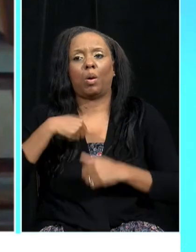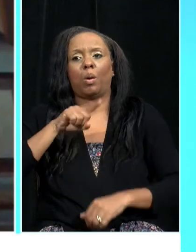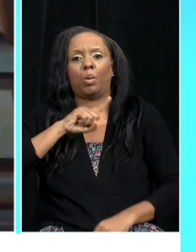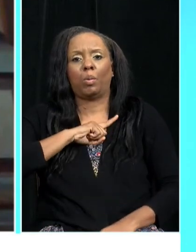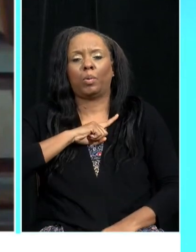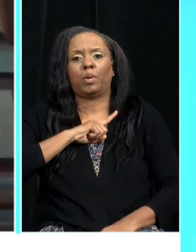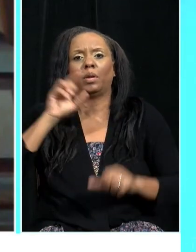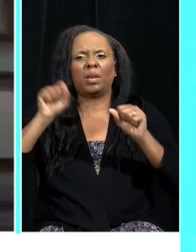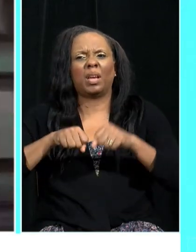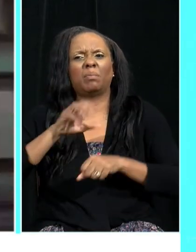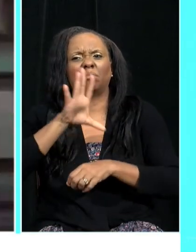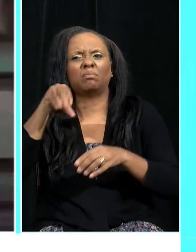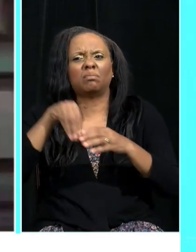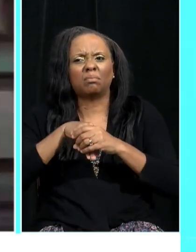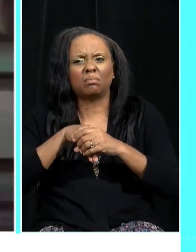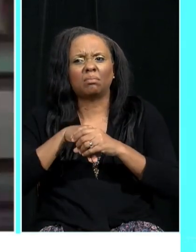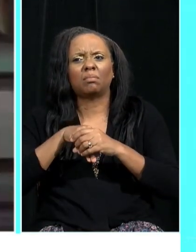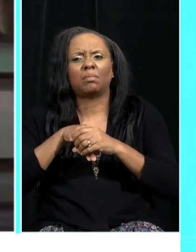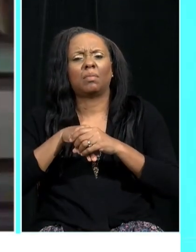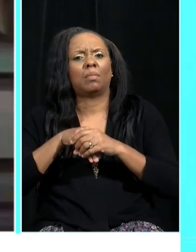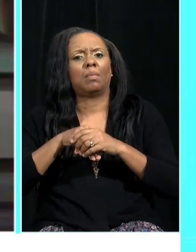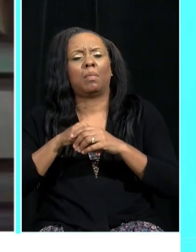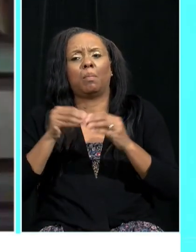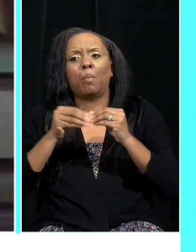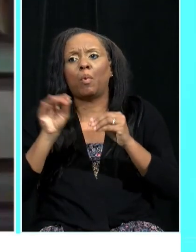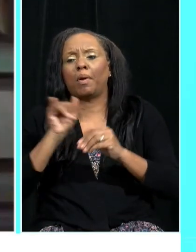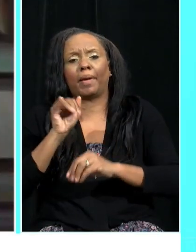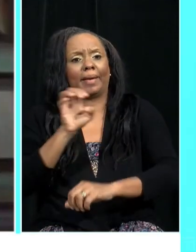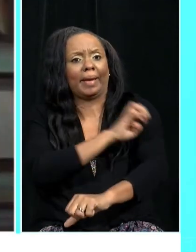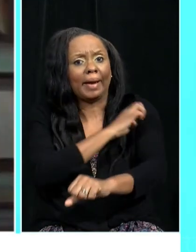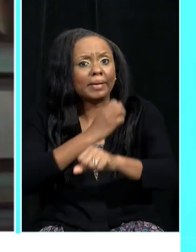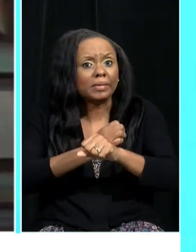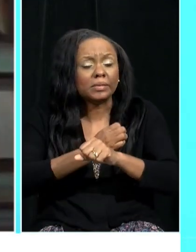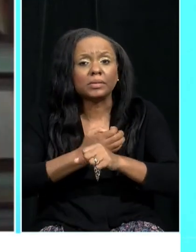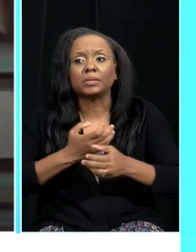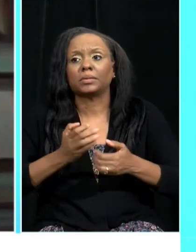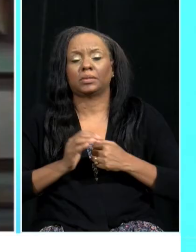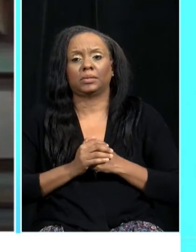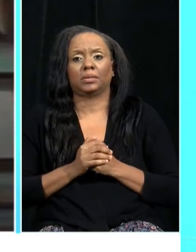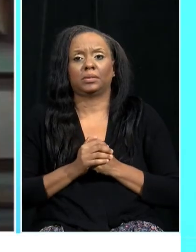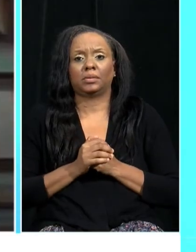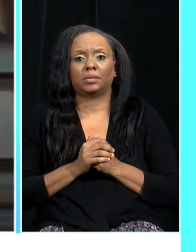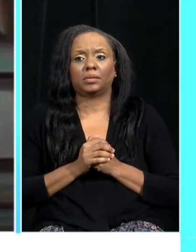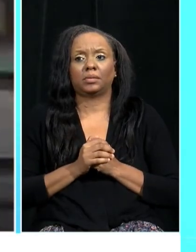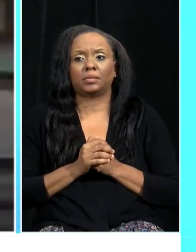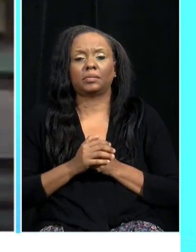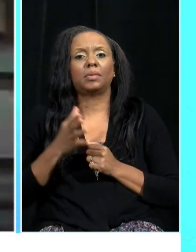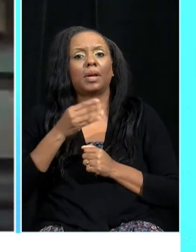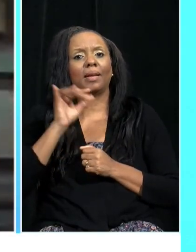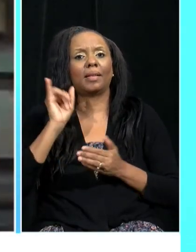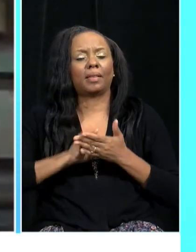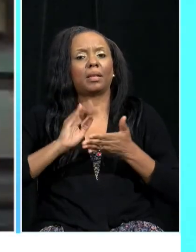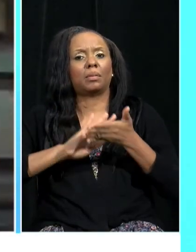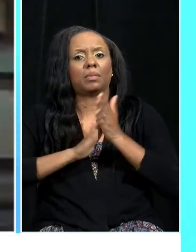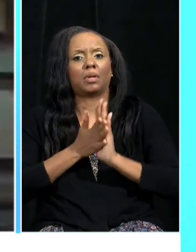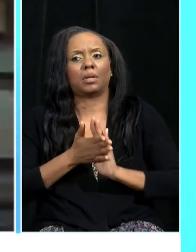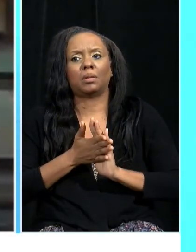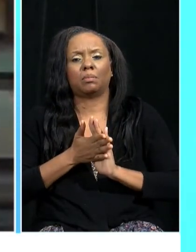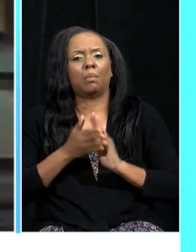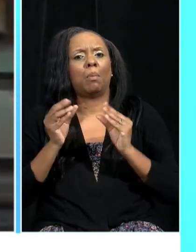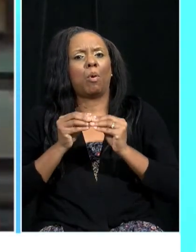um, grid in terms of energy and stuff. And these themselves become investments, forms of